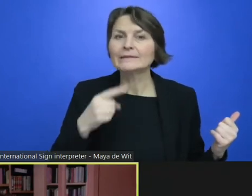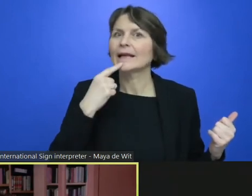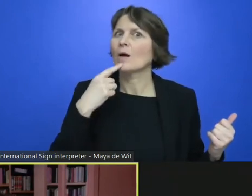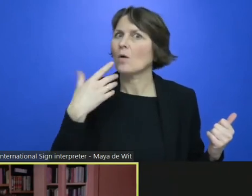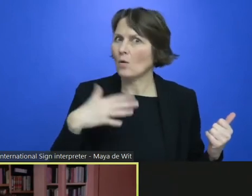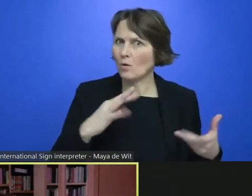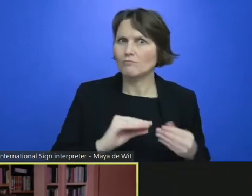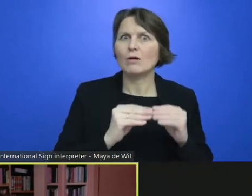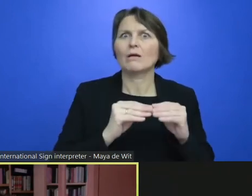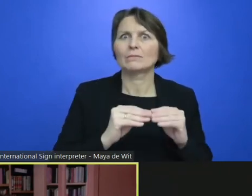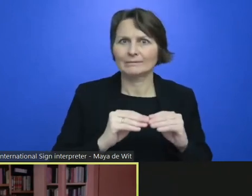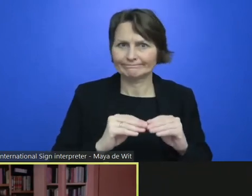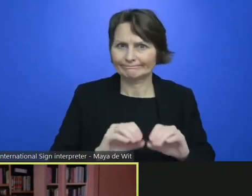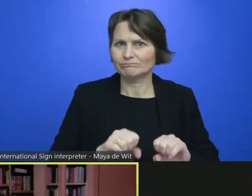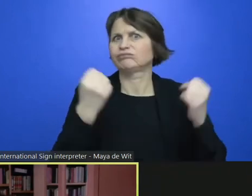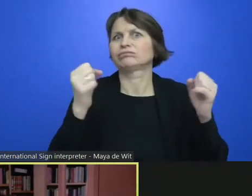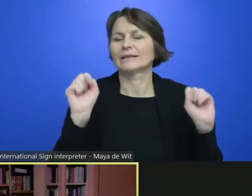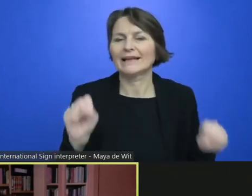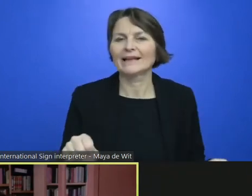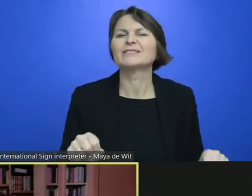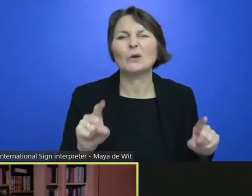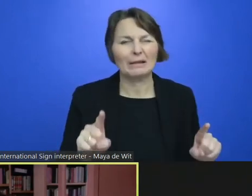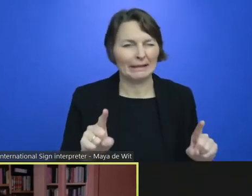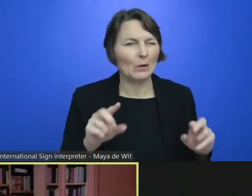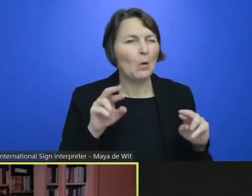see the most action in the short term.